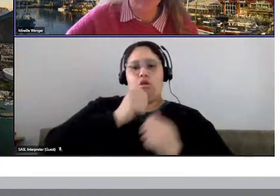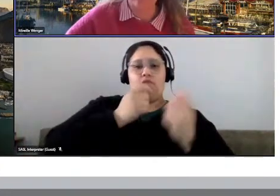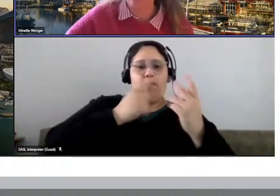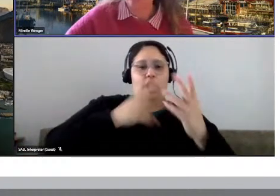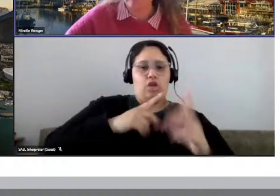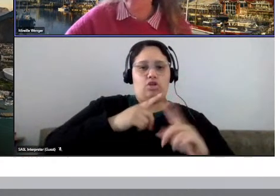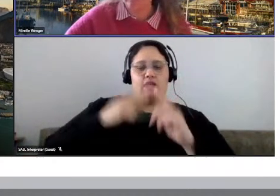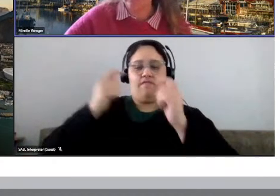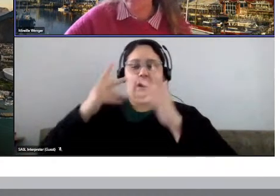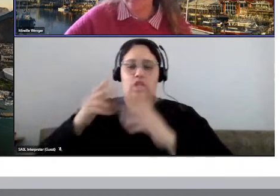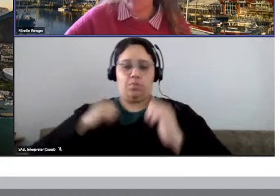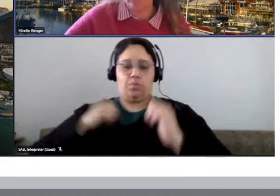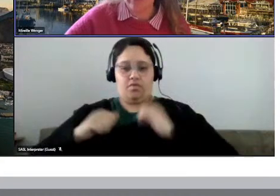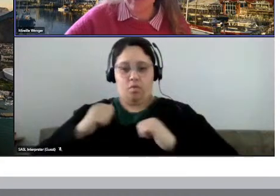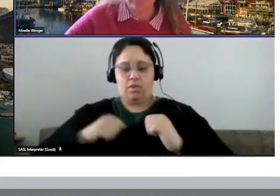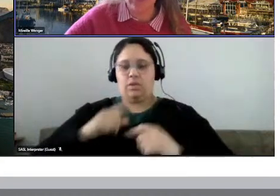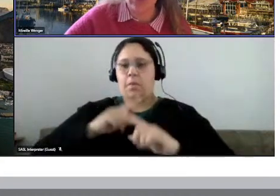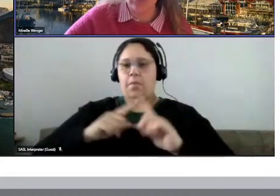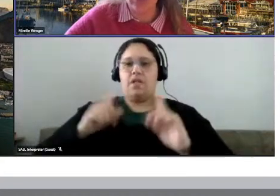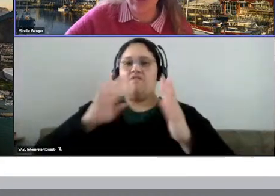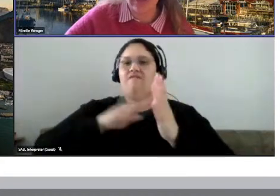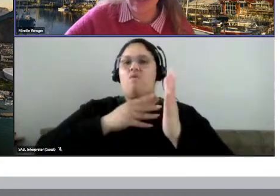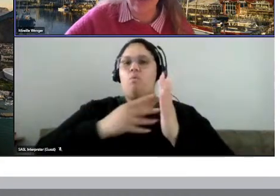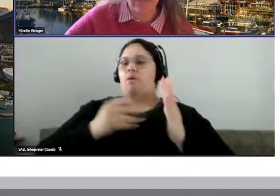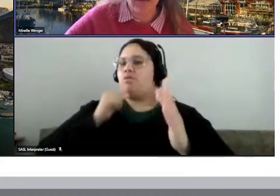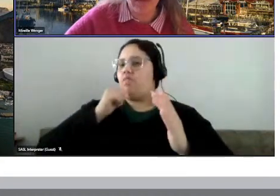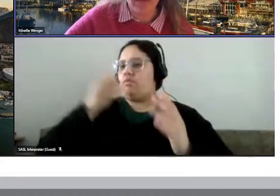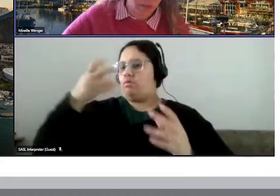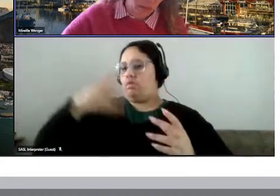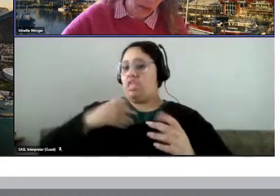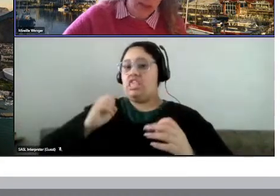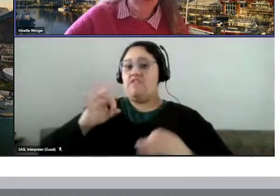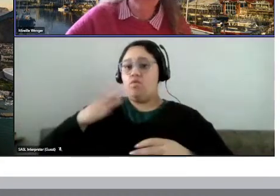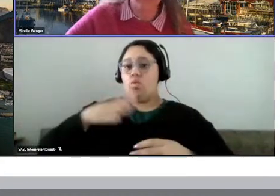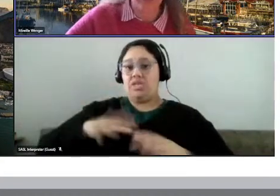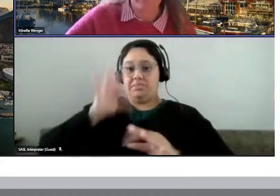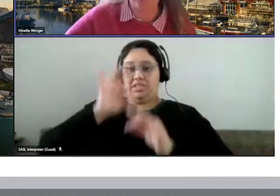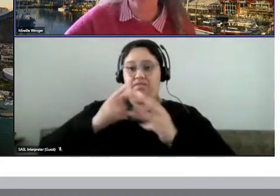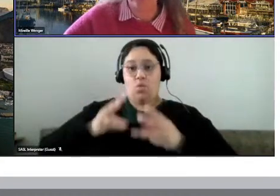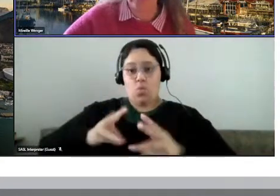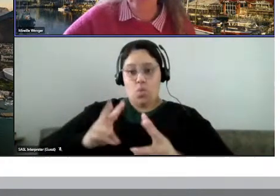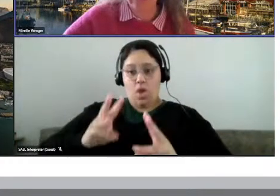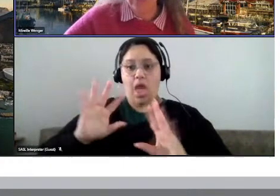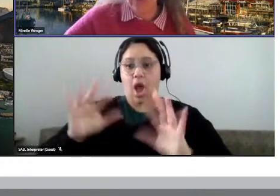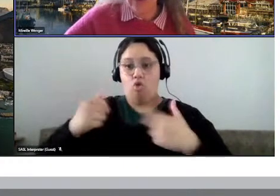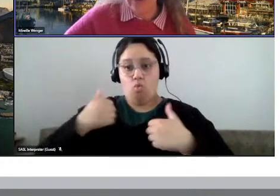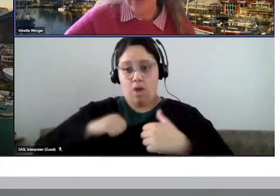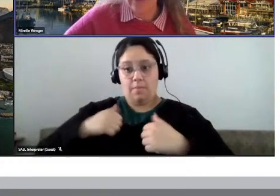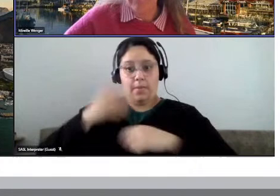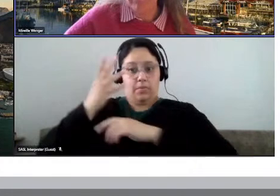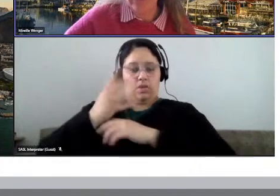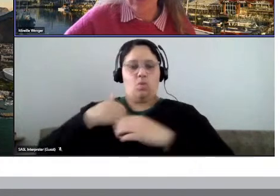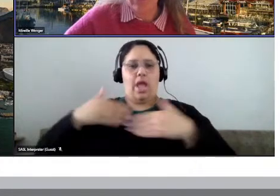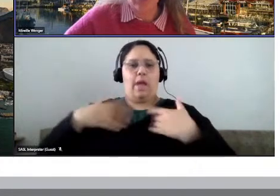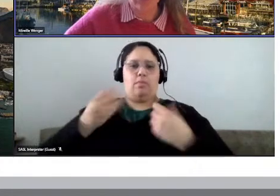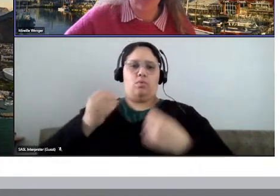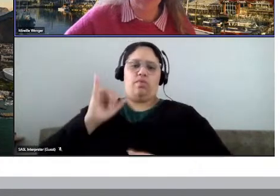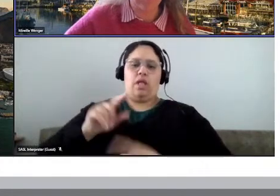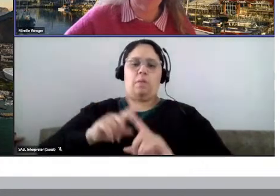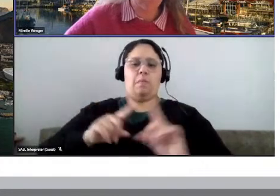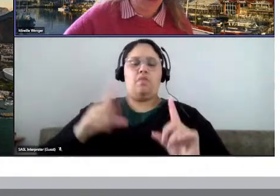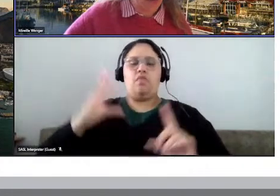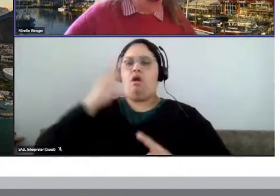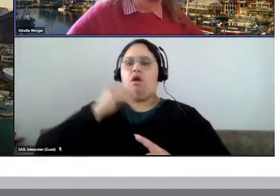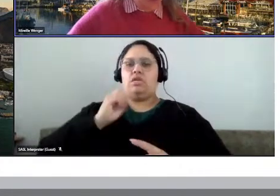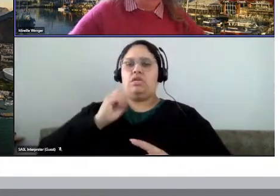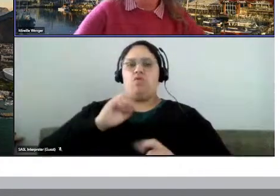committee would like a specific way in which they'd like the information presented, we're very happy to do that. But then we just ask